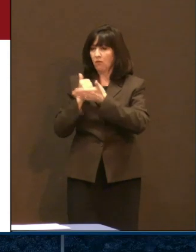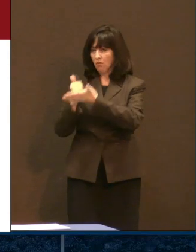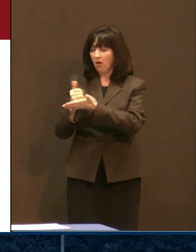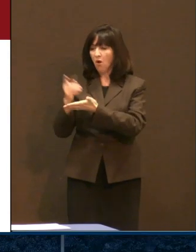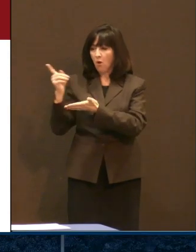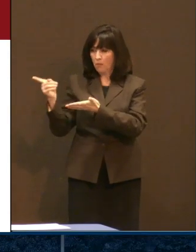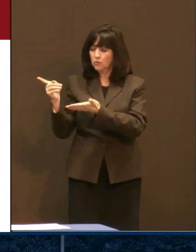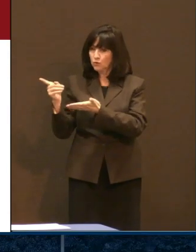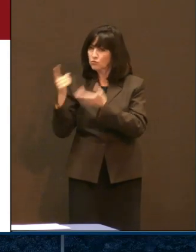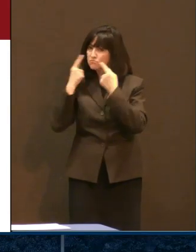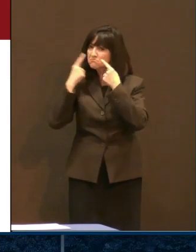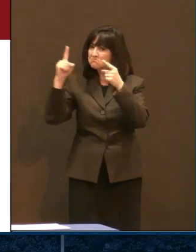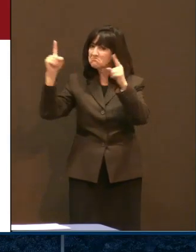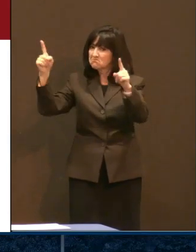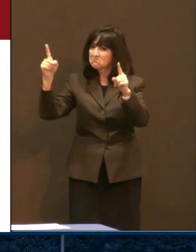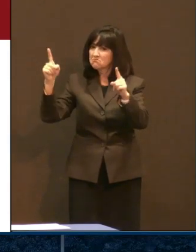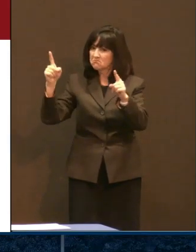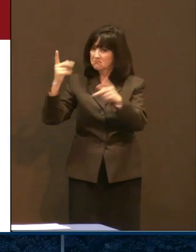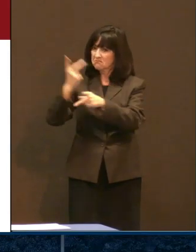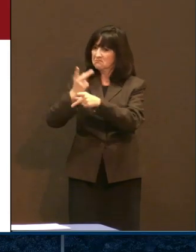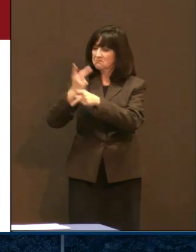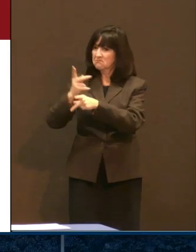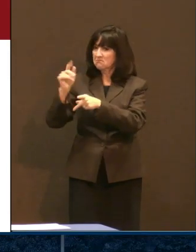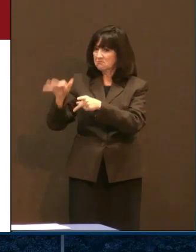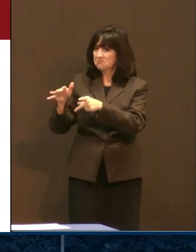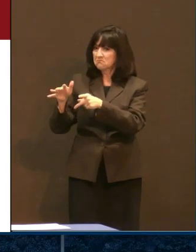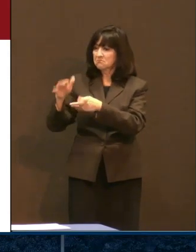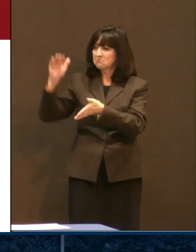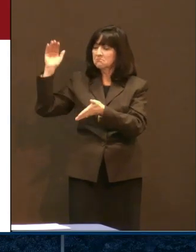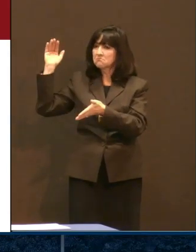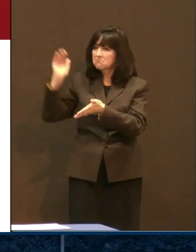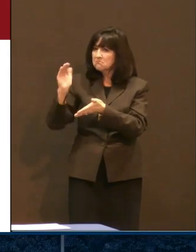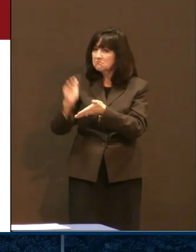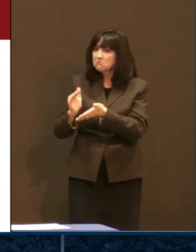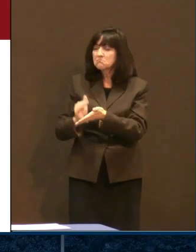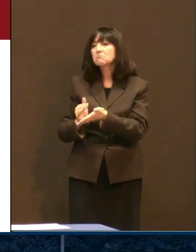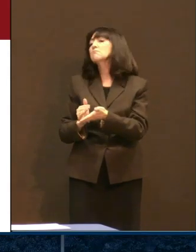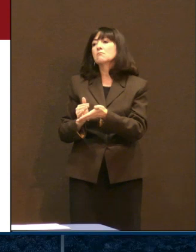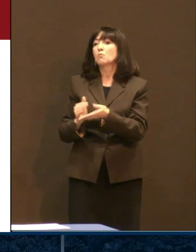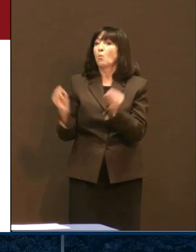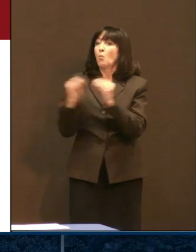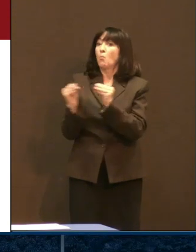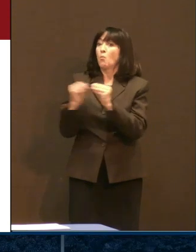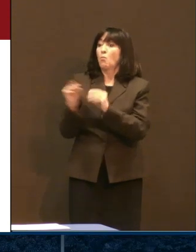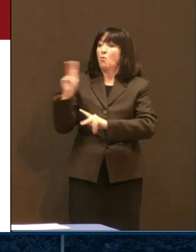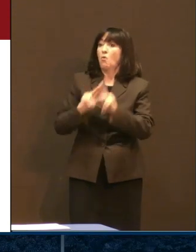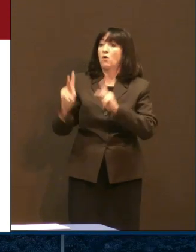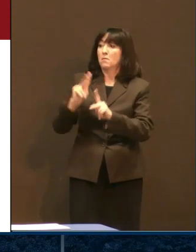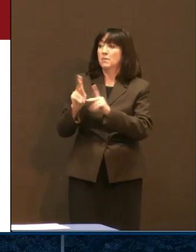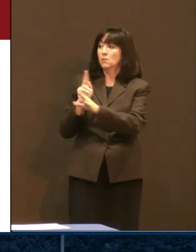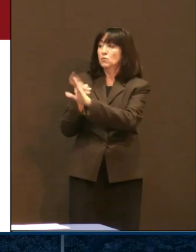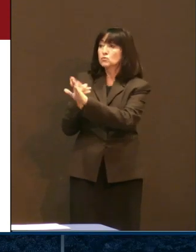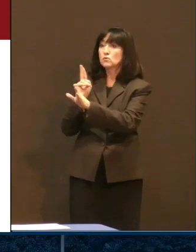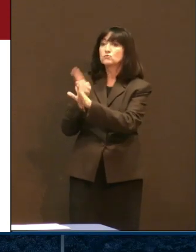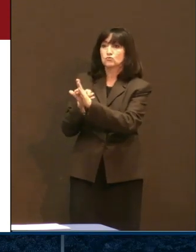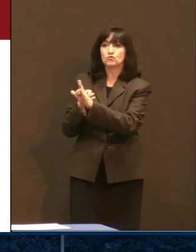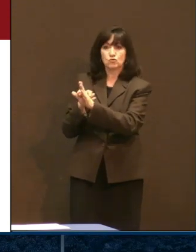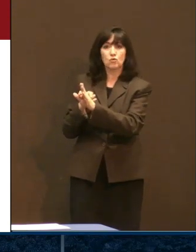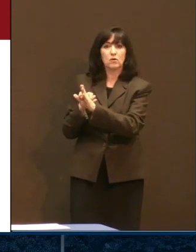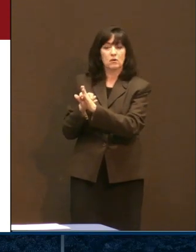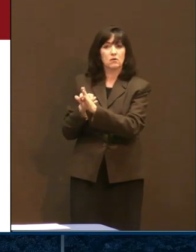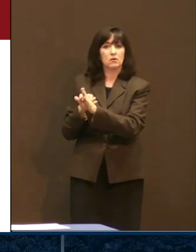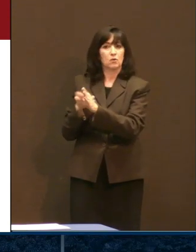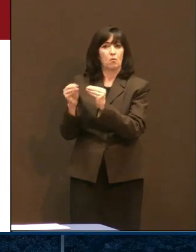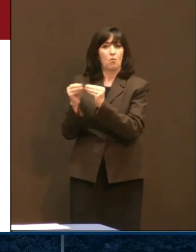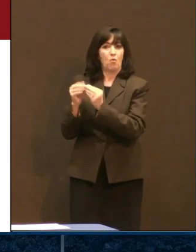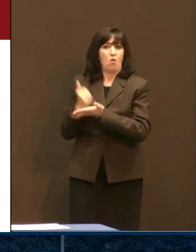interest in helping us that. And of course, the more hands on deck, the better, and working with